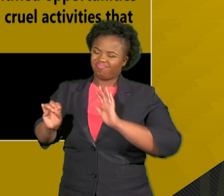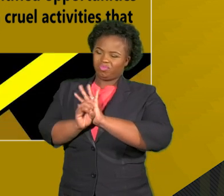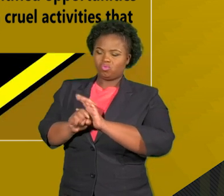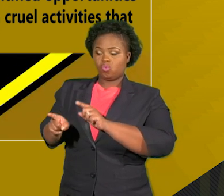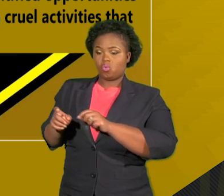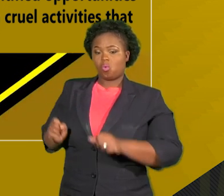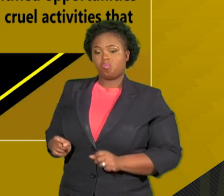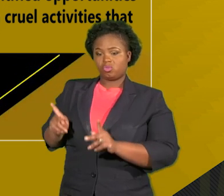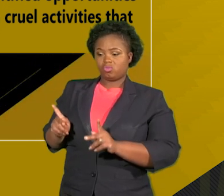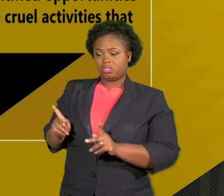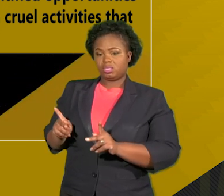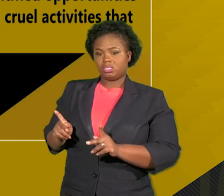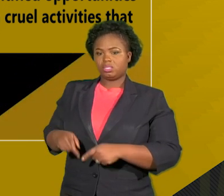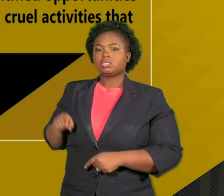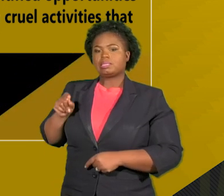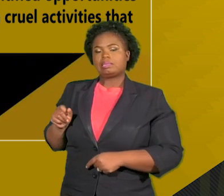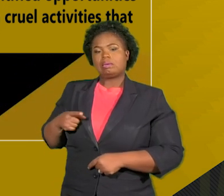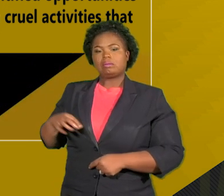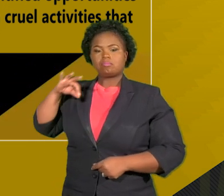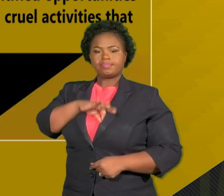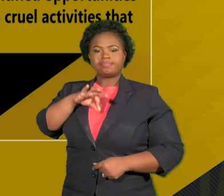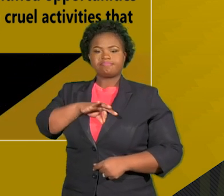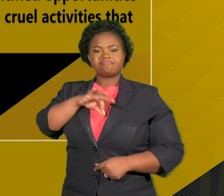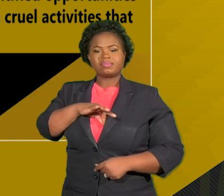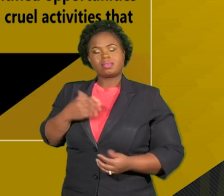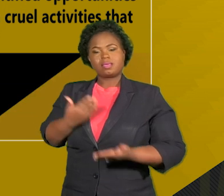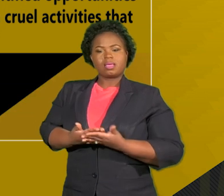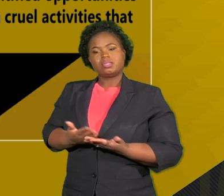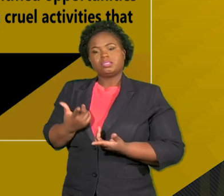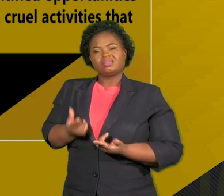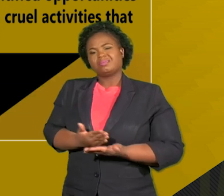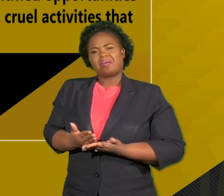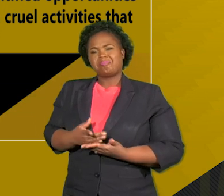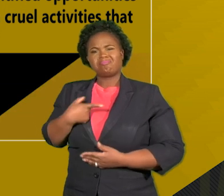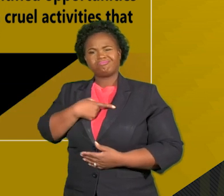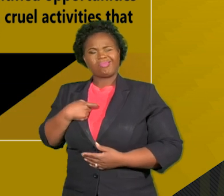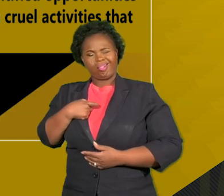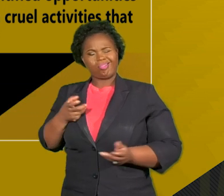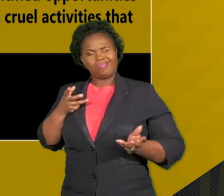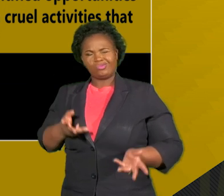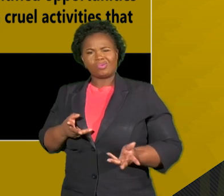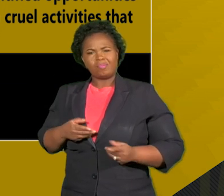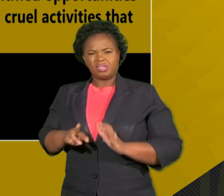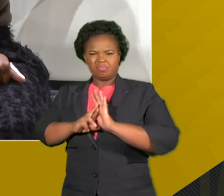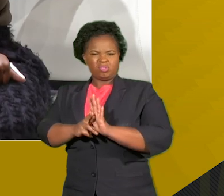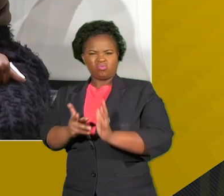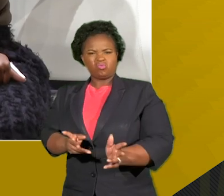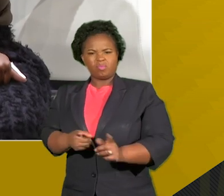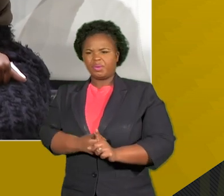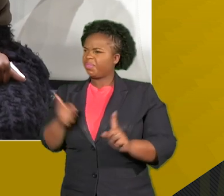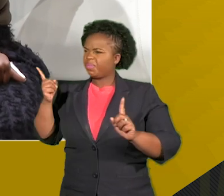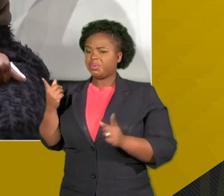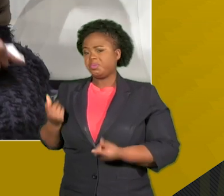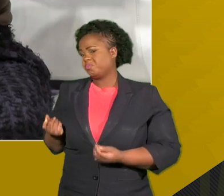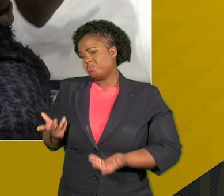opportunities within the whole charity thing to embark on cool activities that do not represent charity organizations. Why but Reta